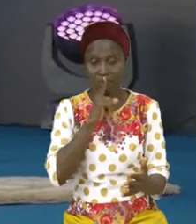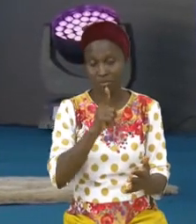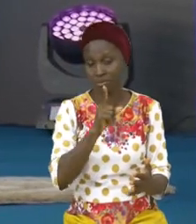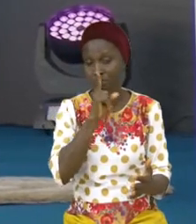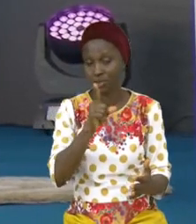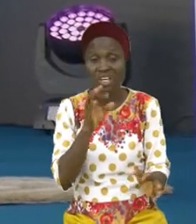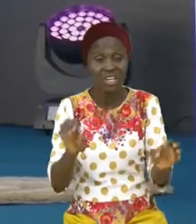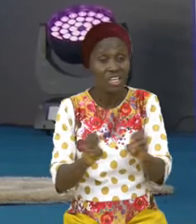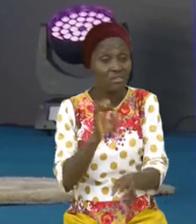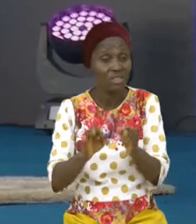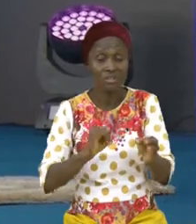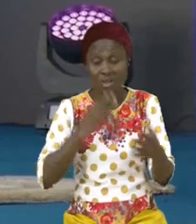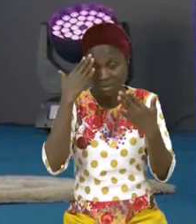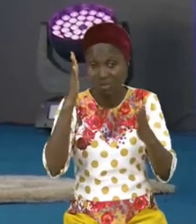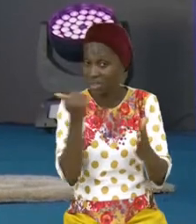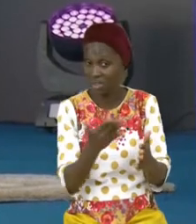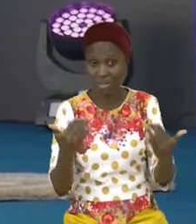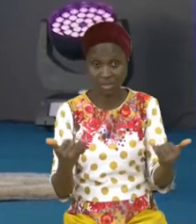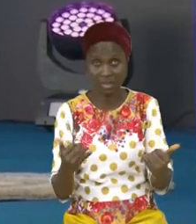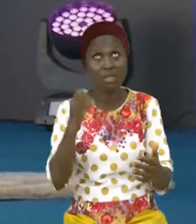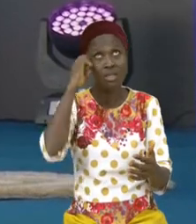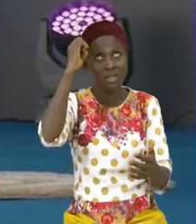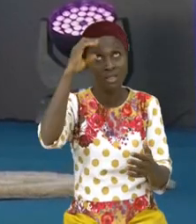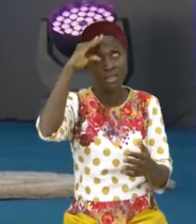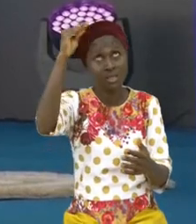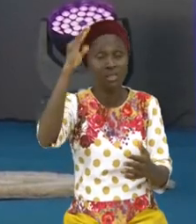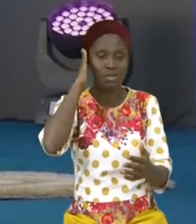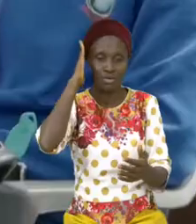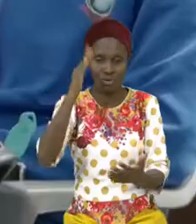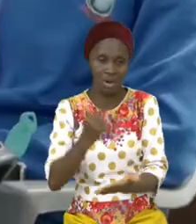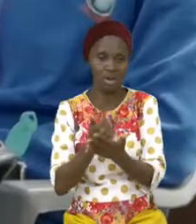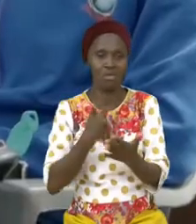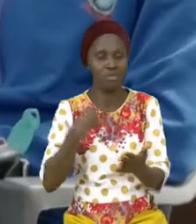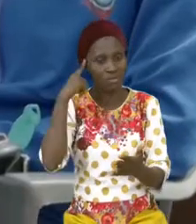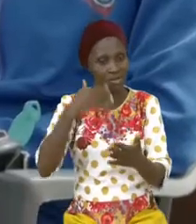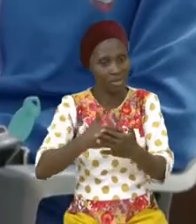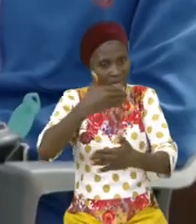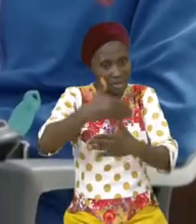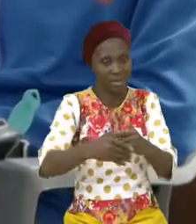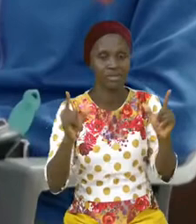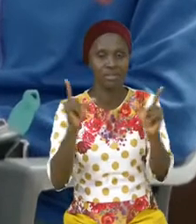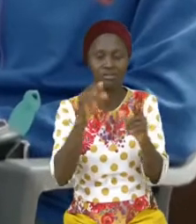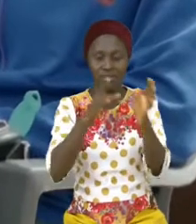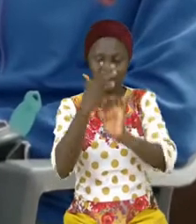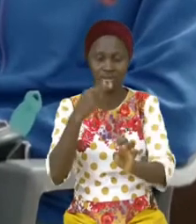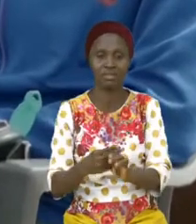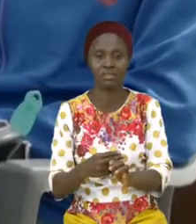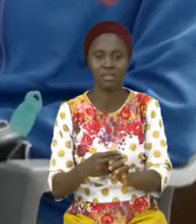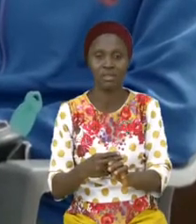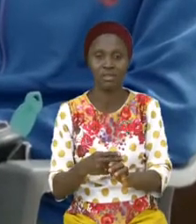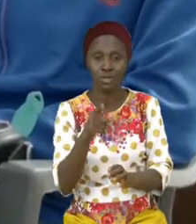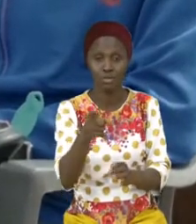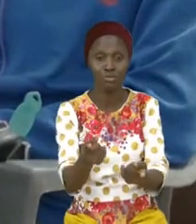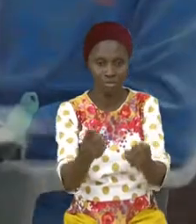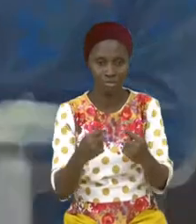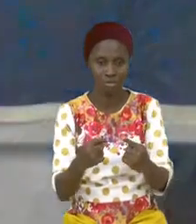know anything now it will enable me for the next level come come to the